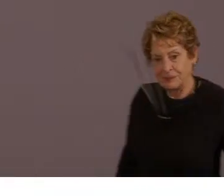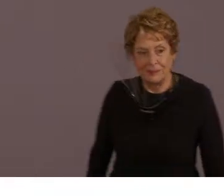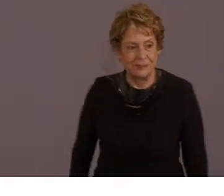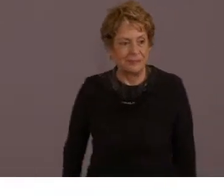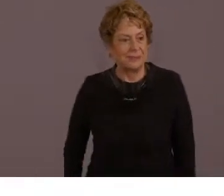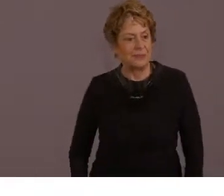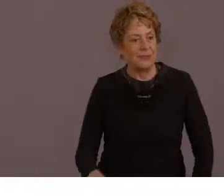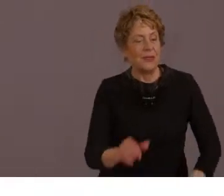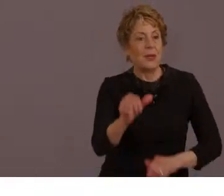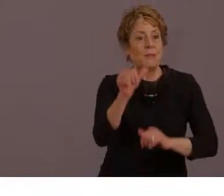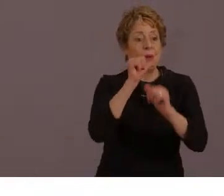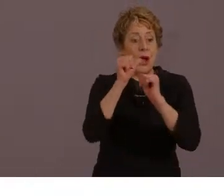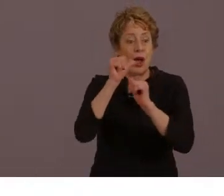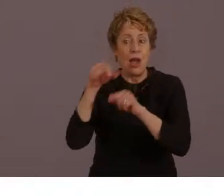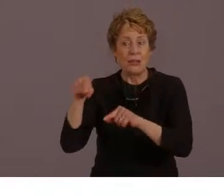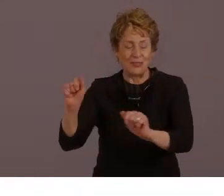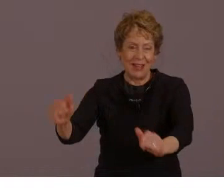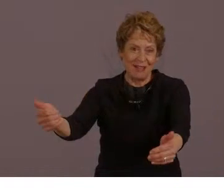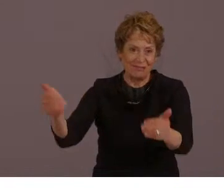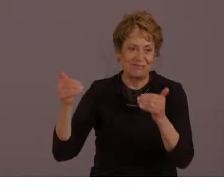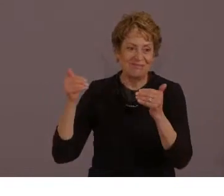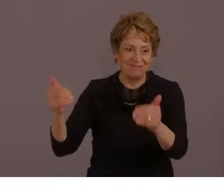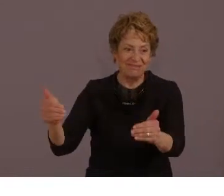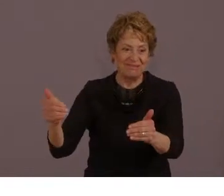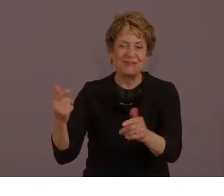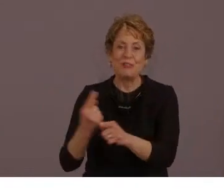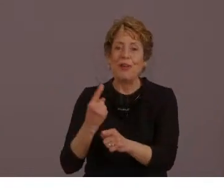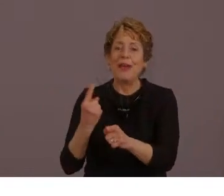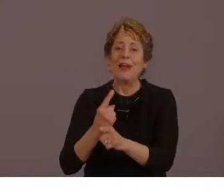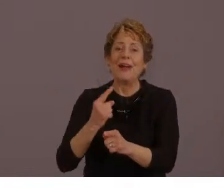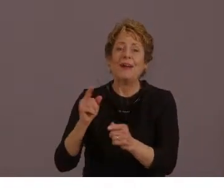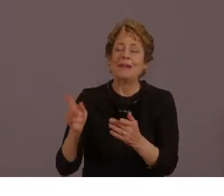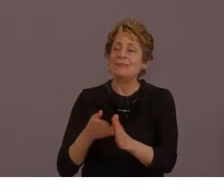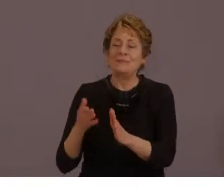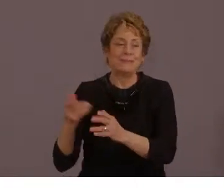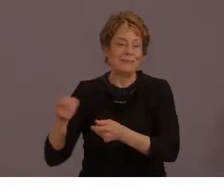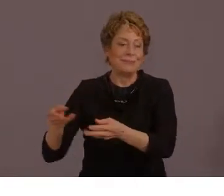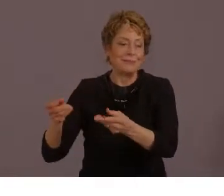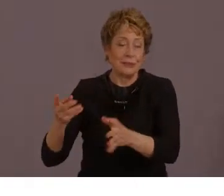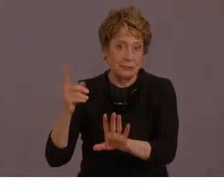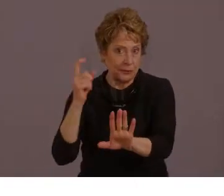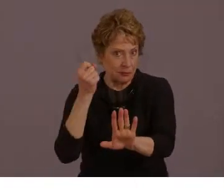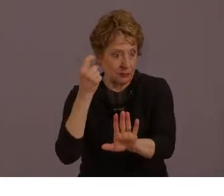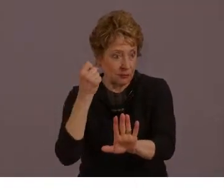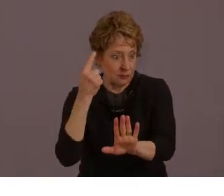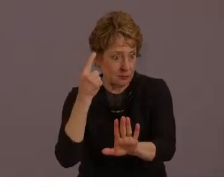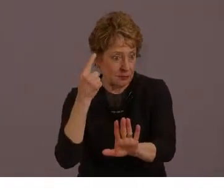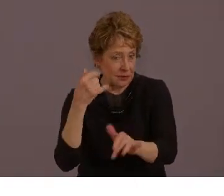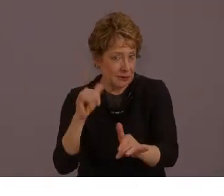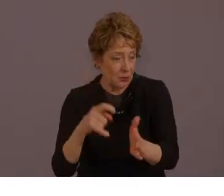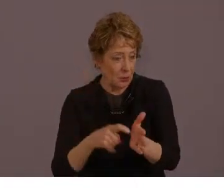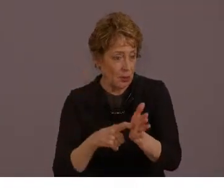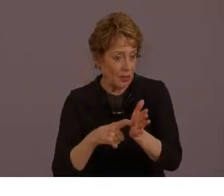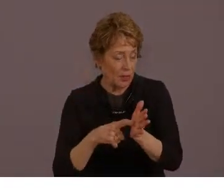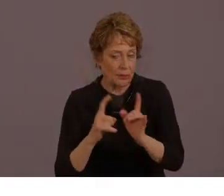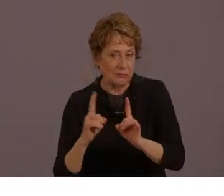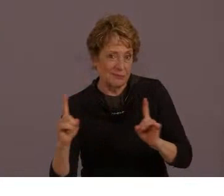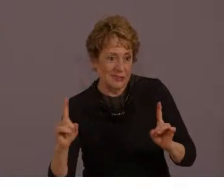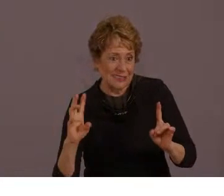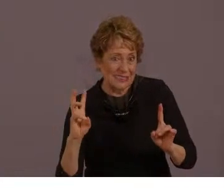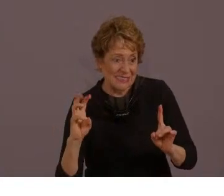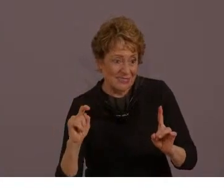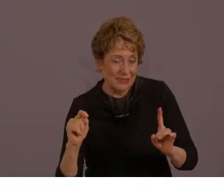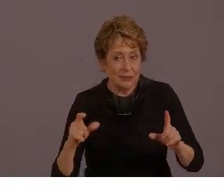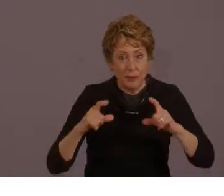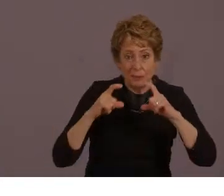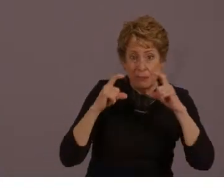regular operations with the ability to also require social distancing and masks, and local mandates will be phased out.